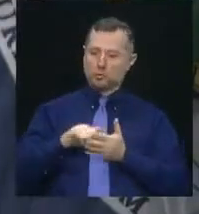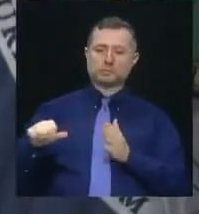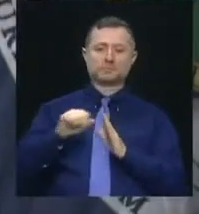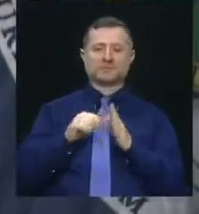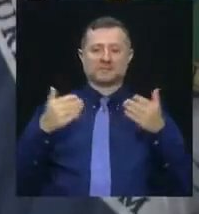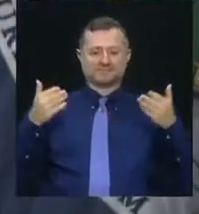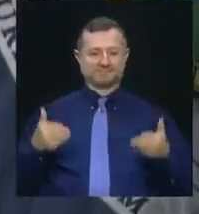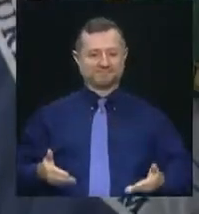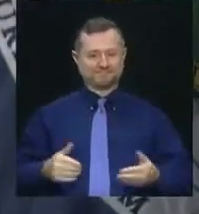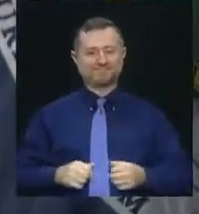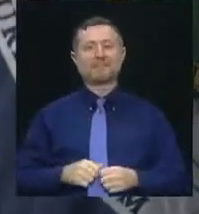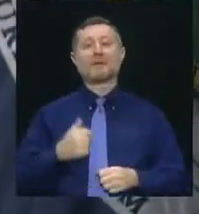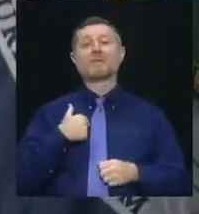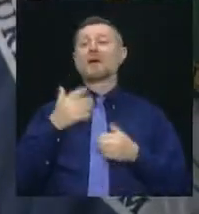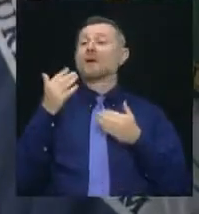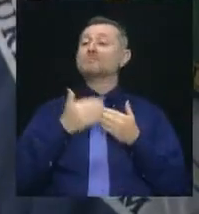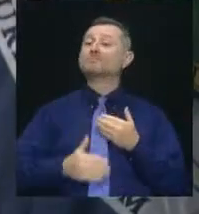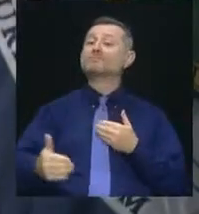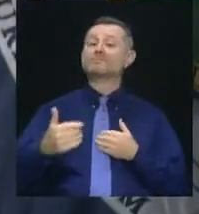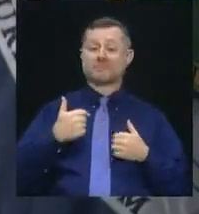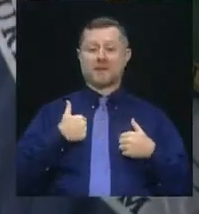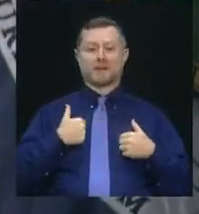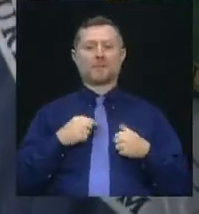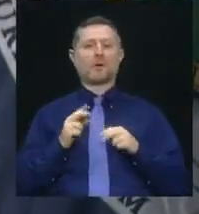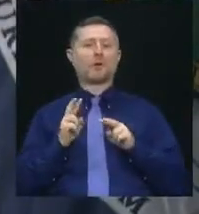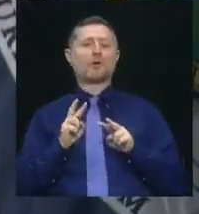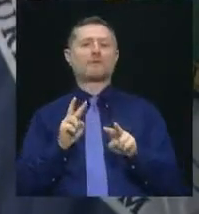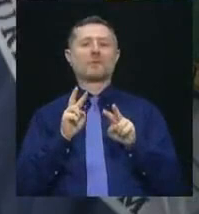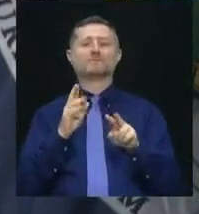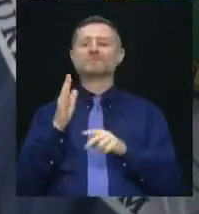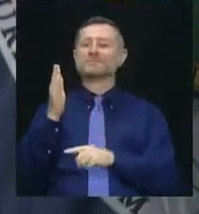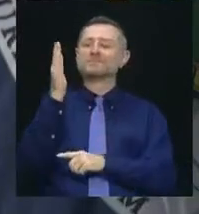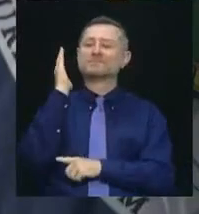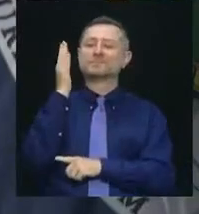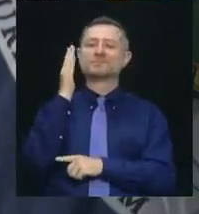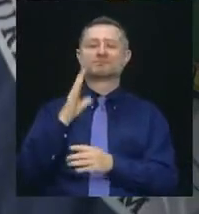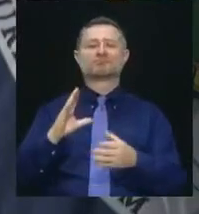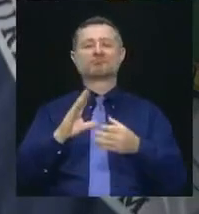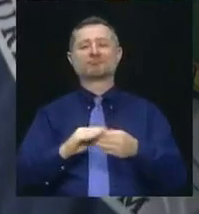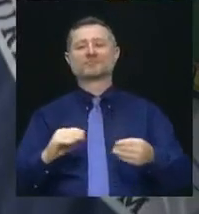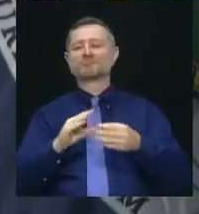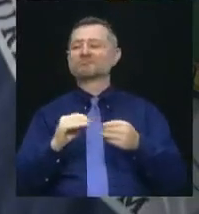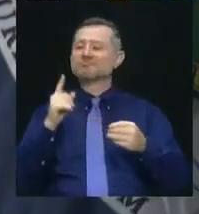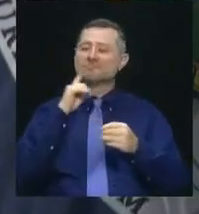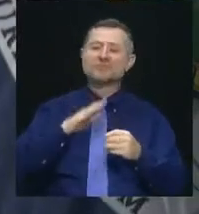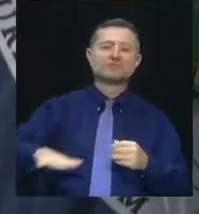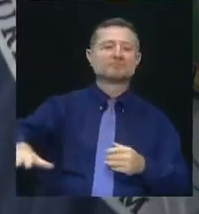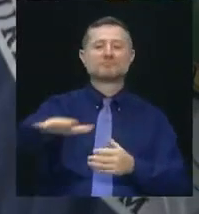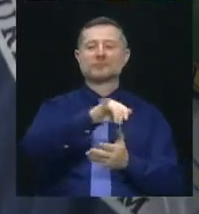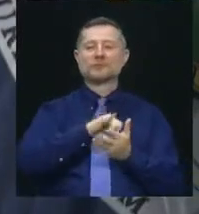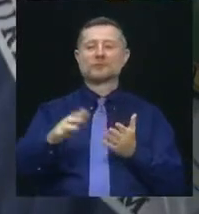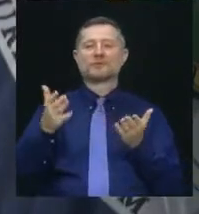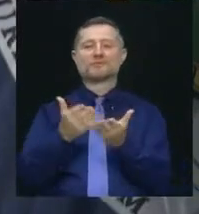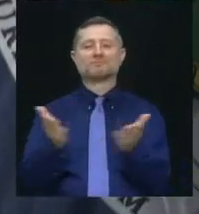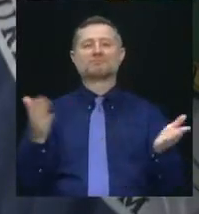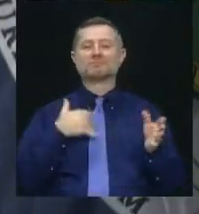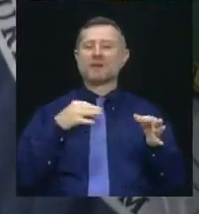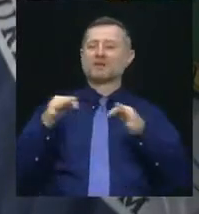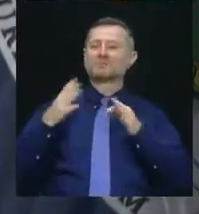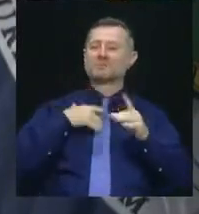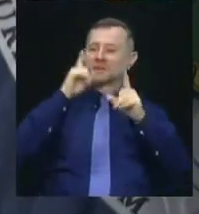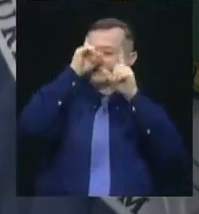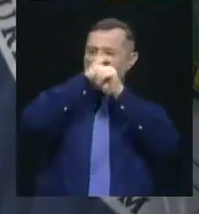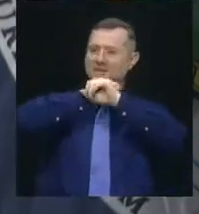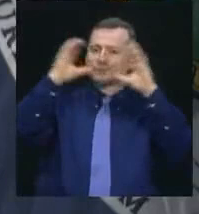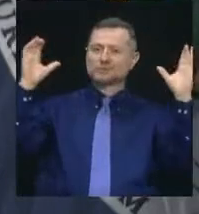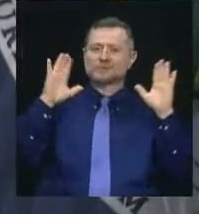I look forward to delivering an address to all New Yorkers to lay out my vision for the great state of New York. But